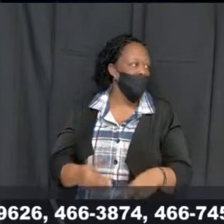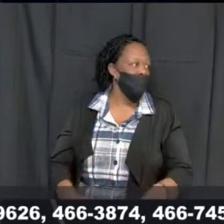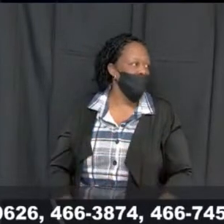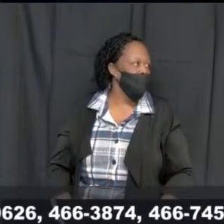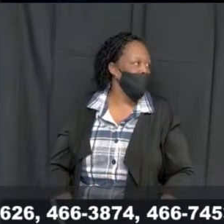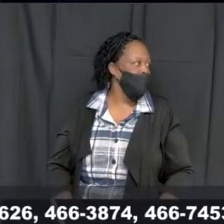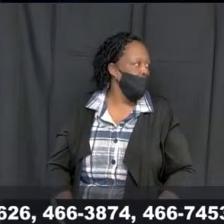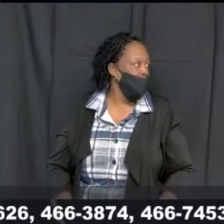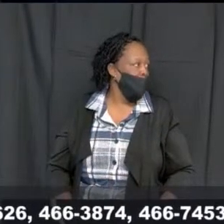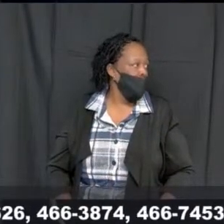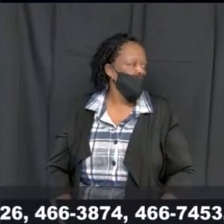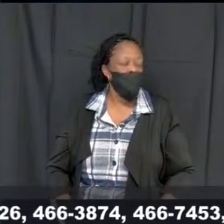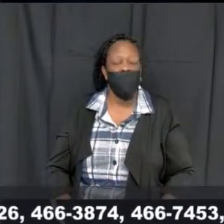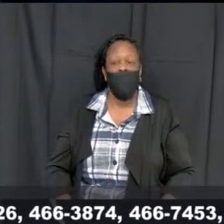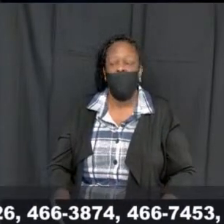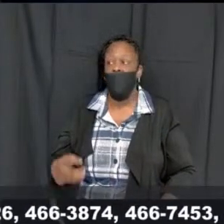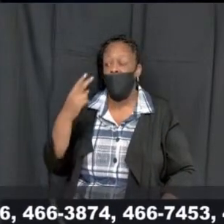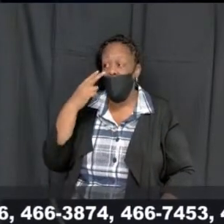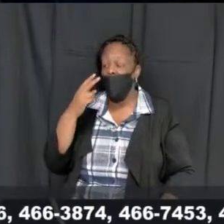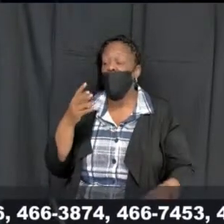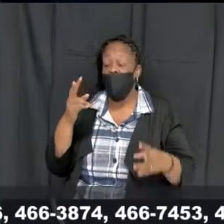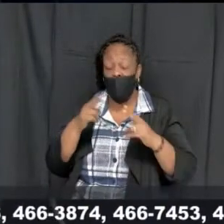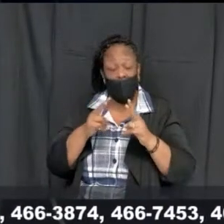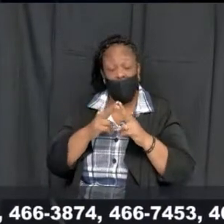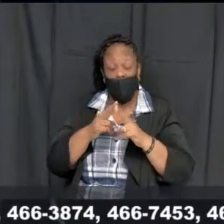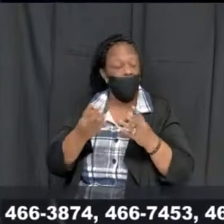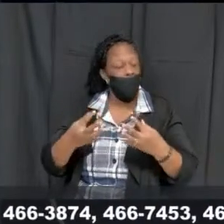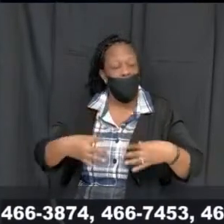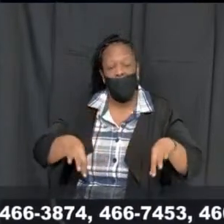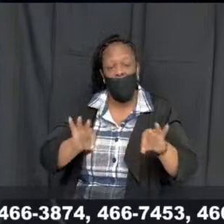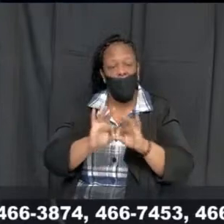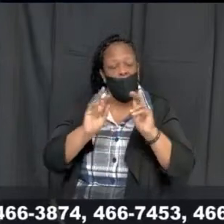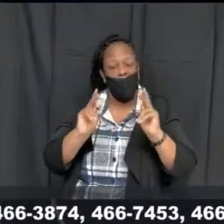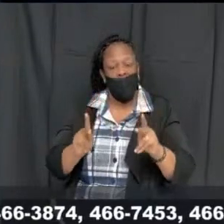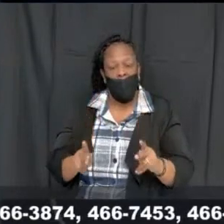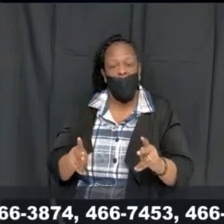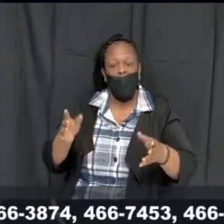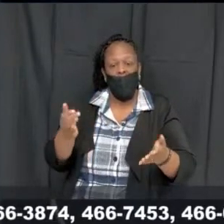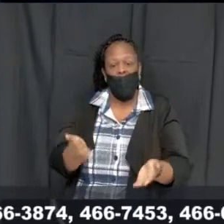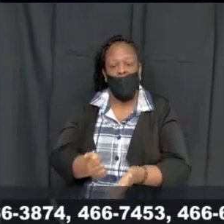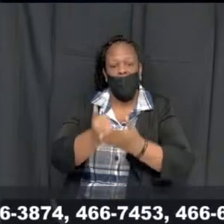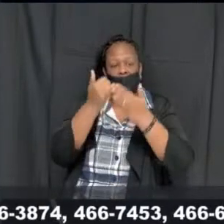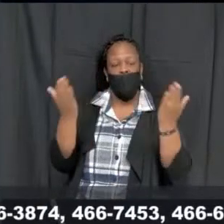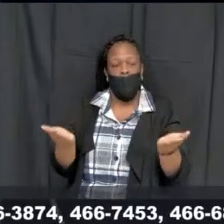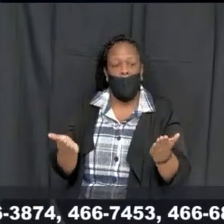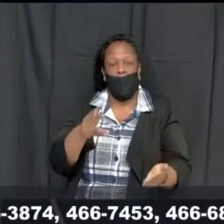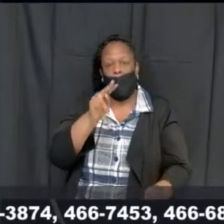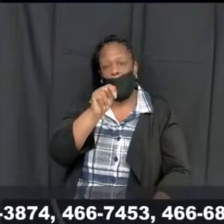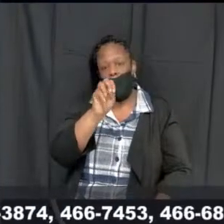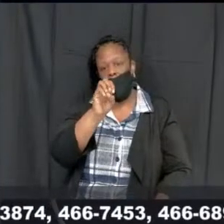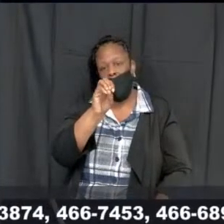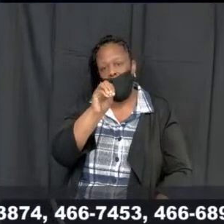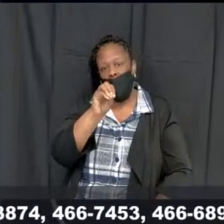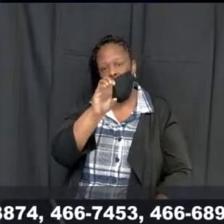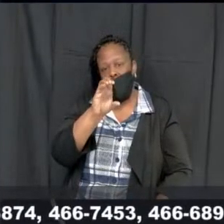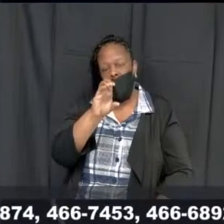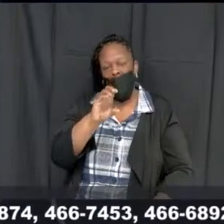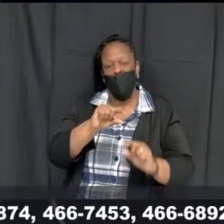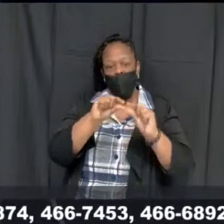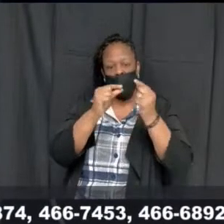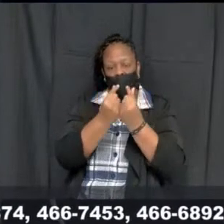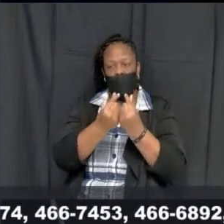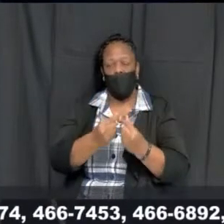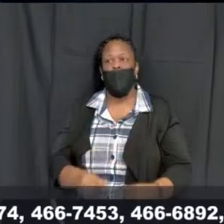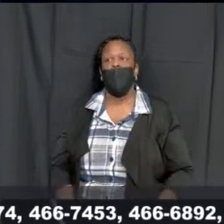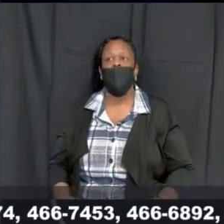who has been integral part of the communication strategy here at the NEOC. Thank you to all of you,